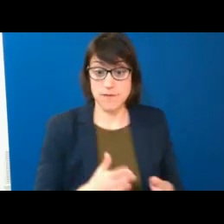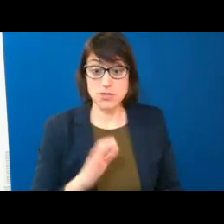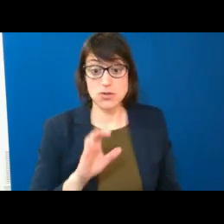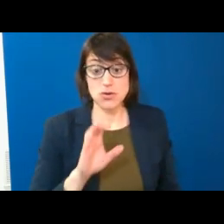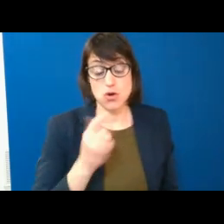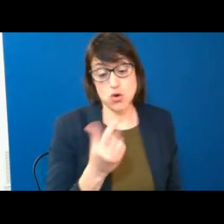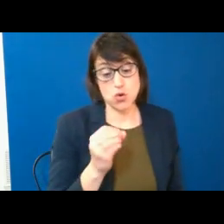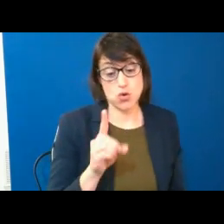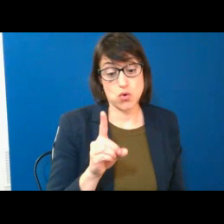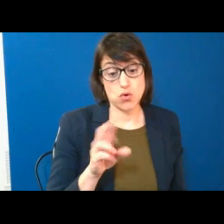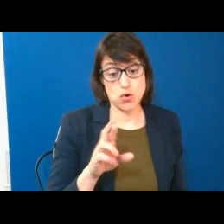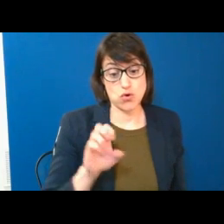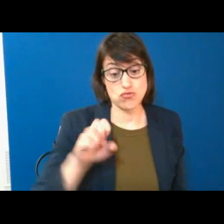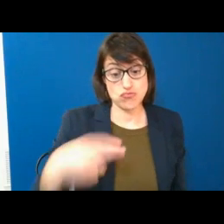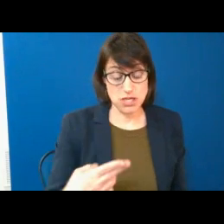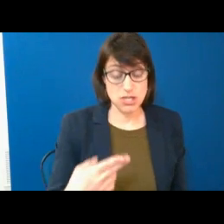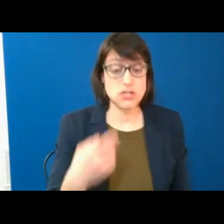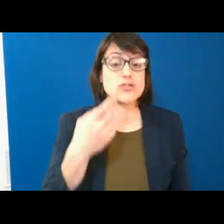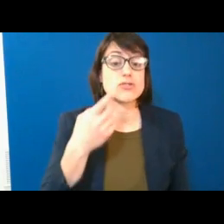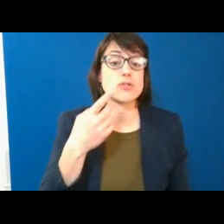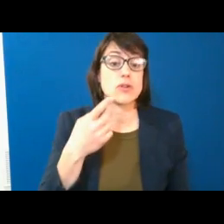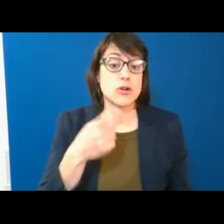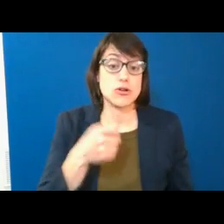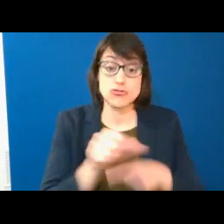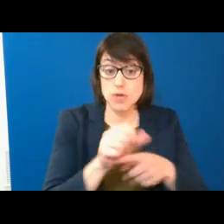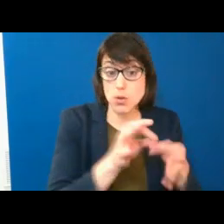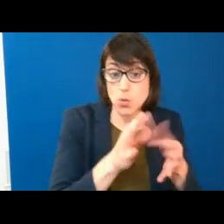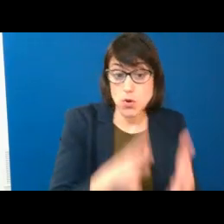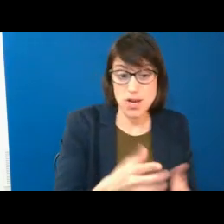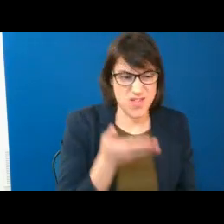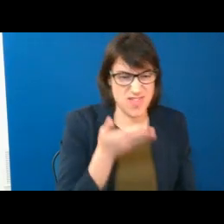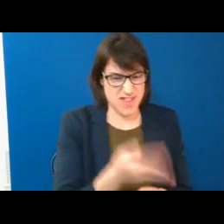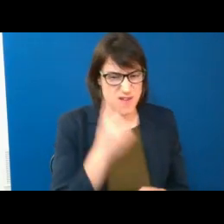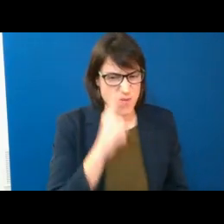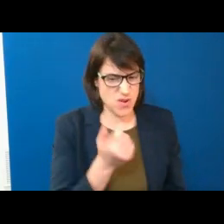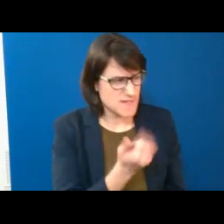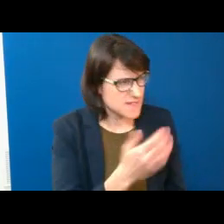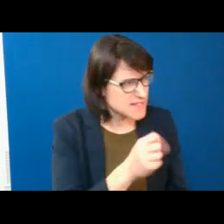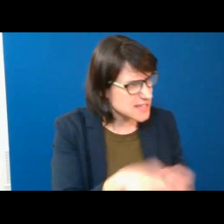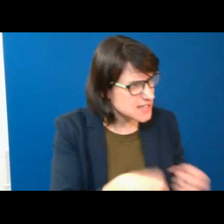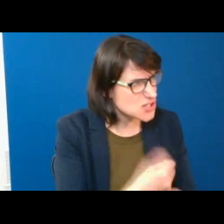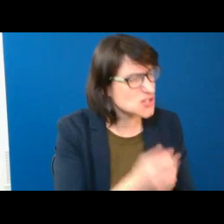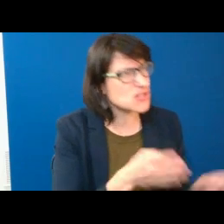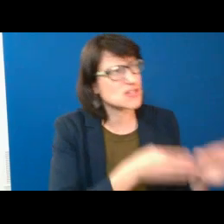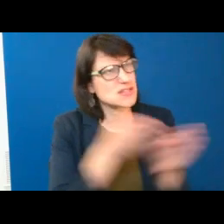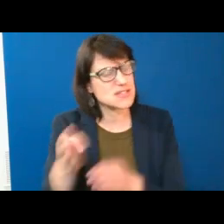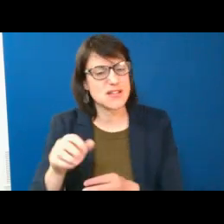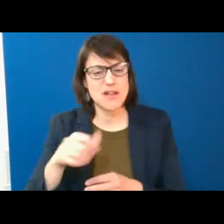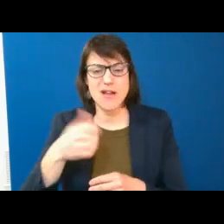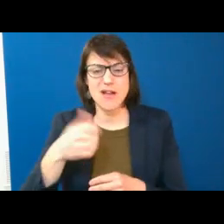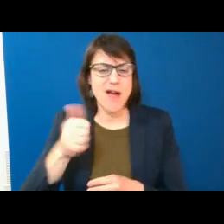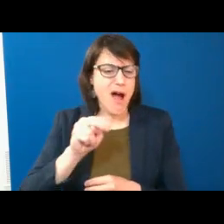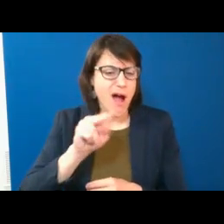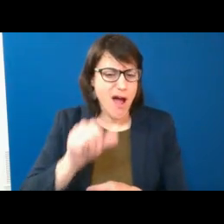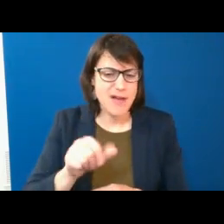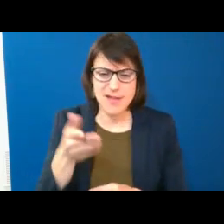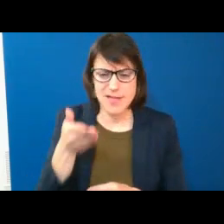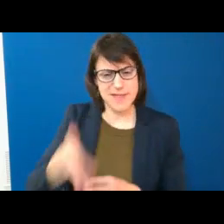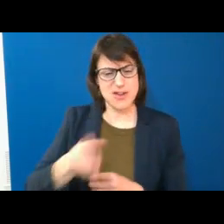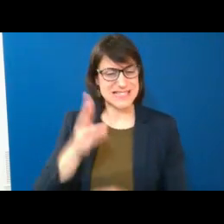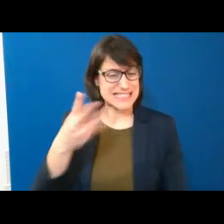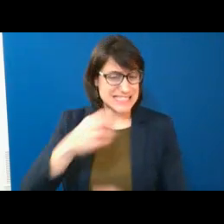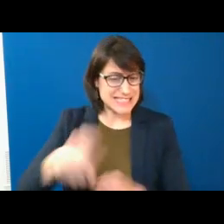program coordinator, has been there 15 years. Anna, our binational liaison, has been here 16 years. So there's a lot of people who work here who